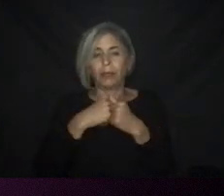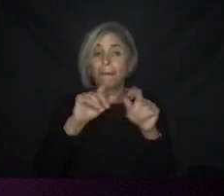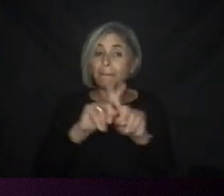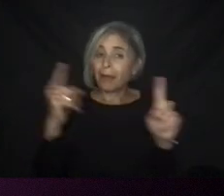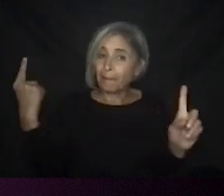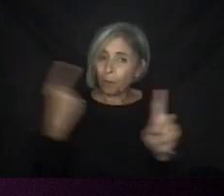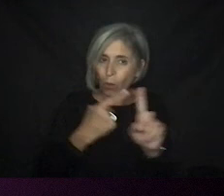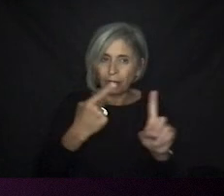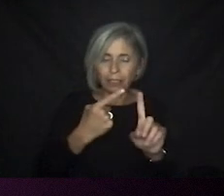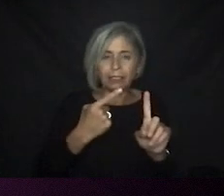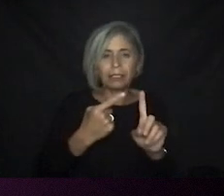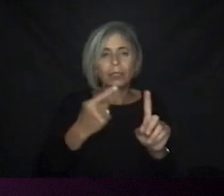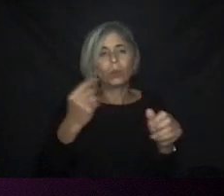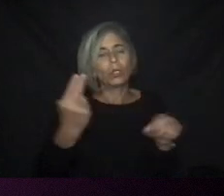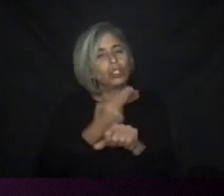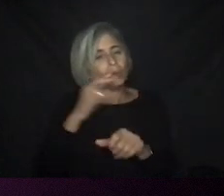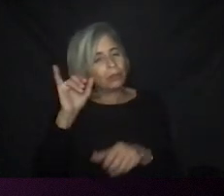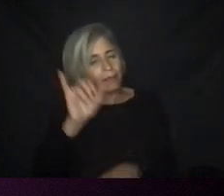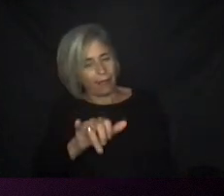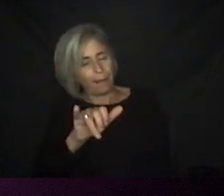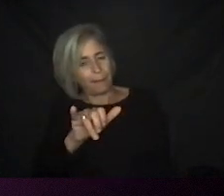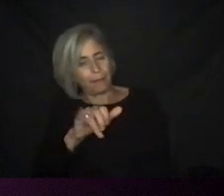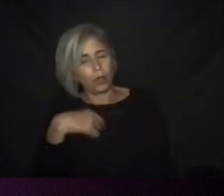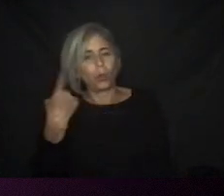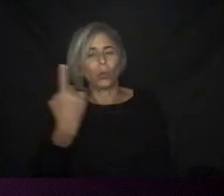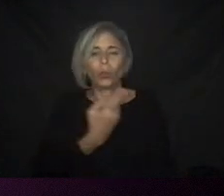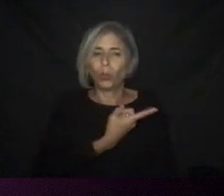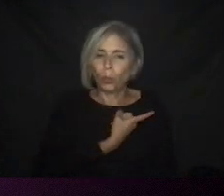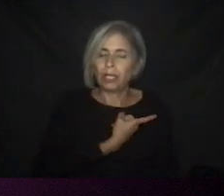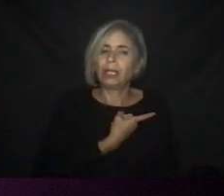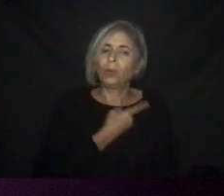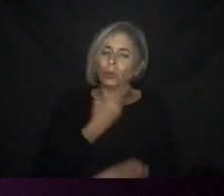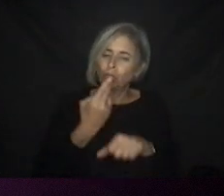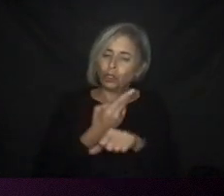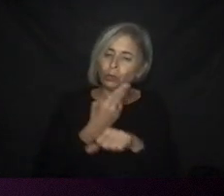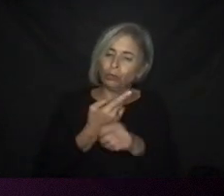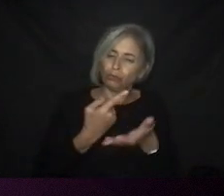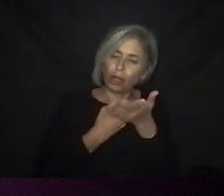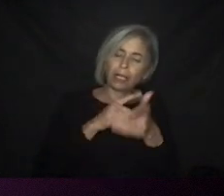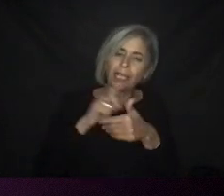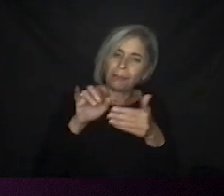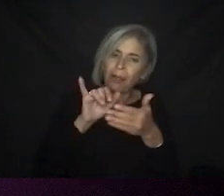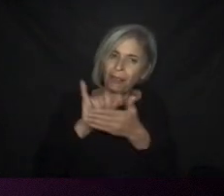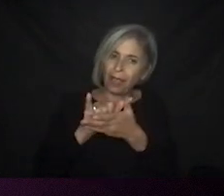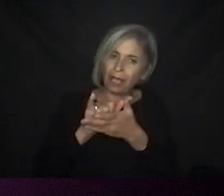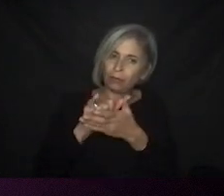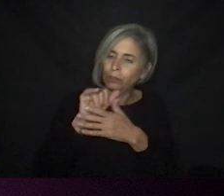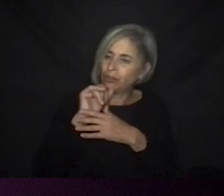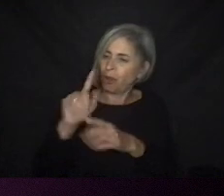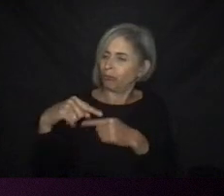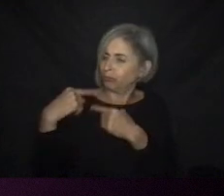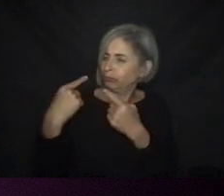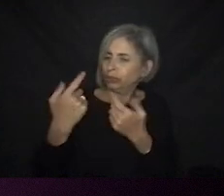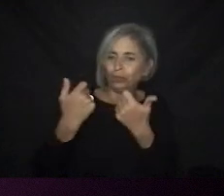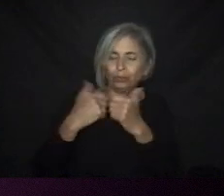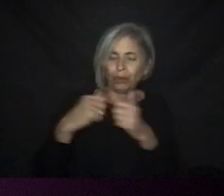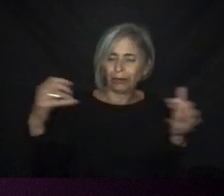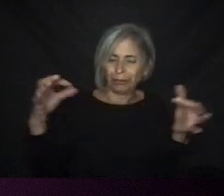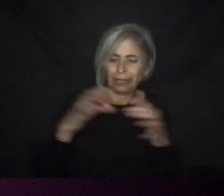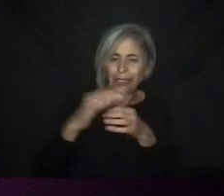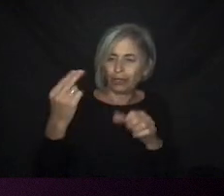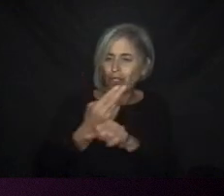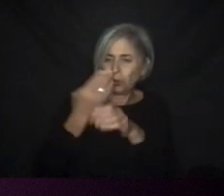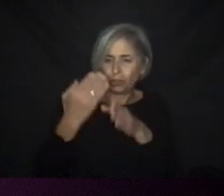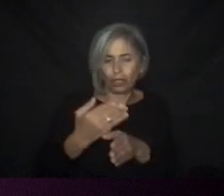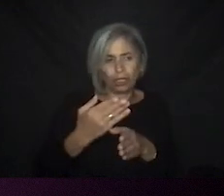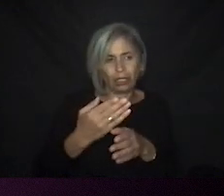But because we're so used to that, we're used to talking just to that, and we don't ever try to tie it back to the user. And we'll